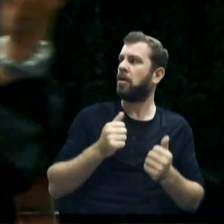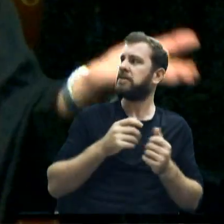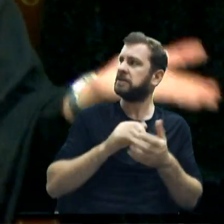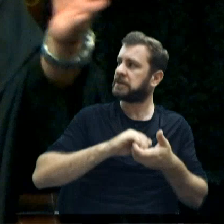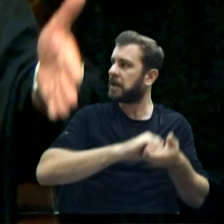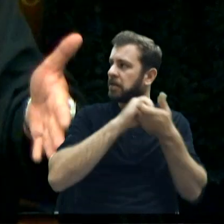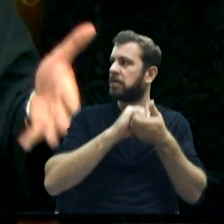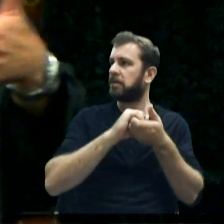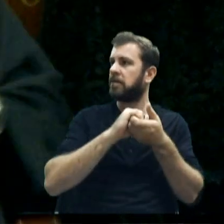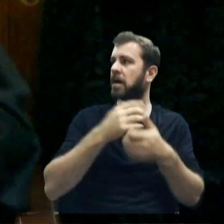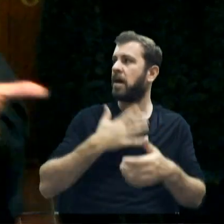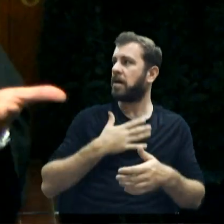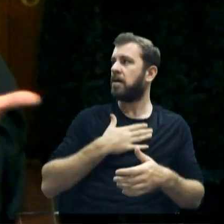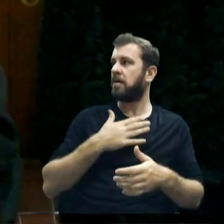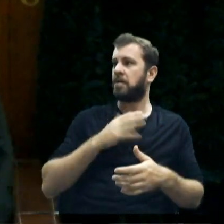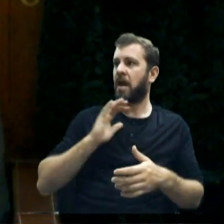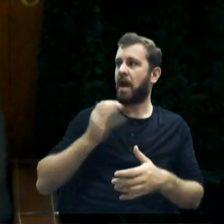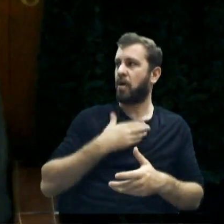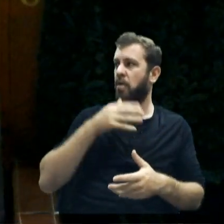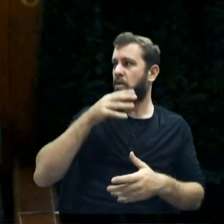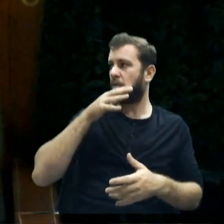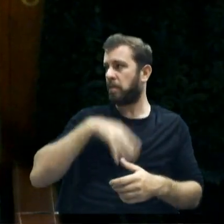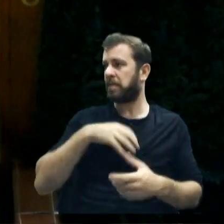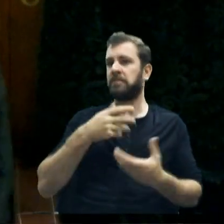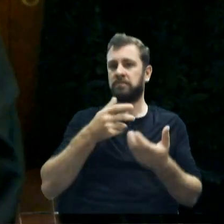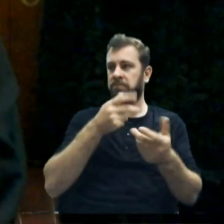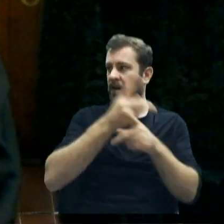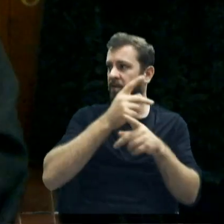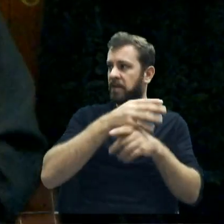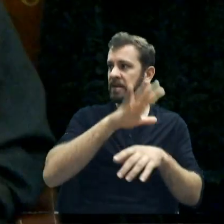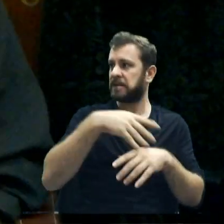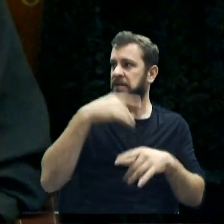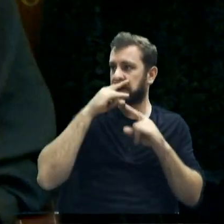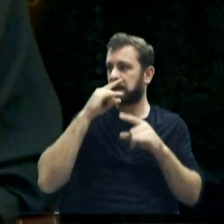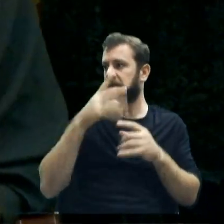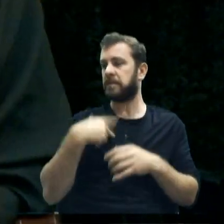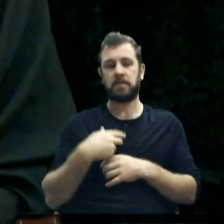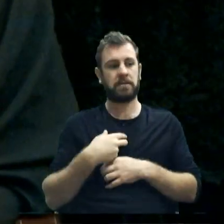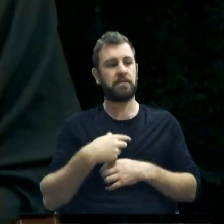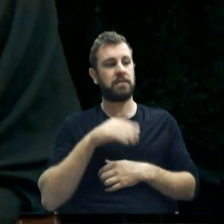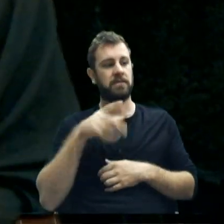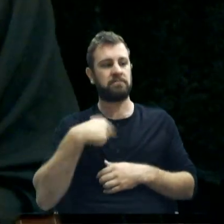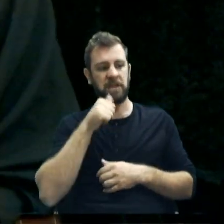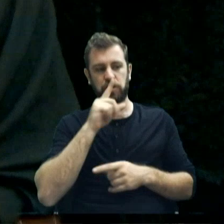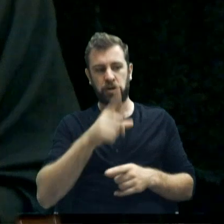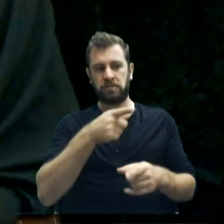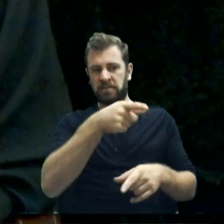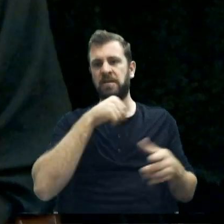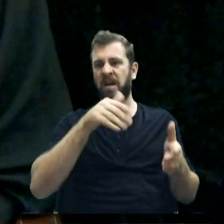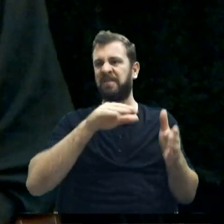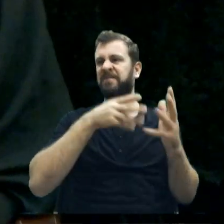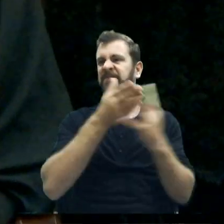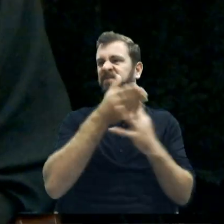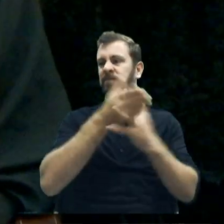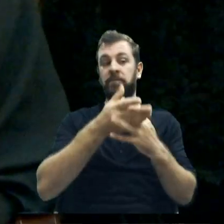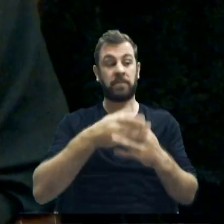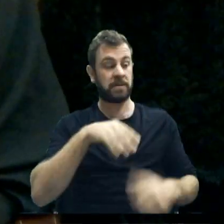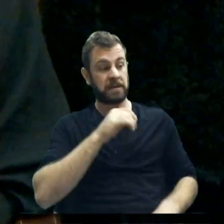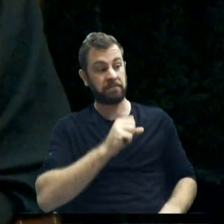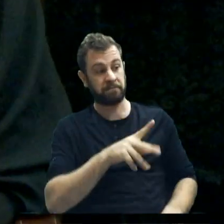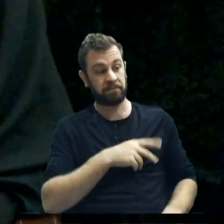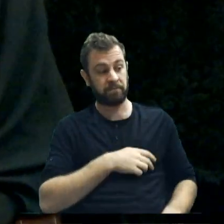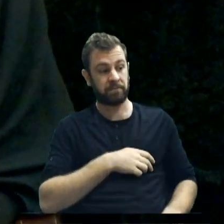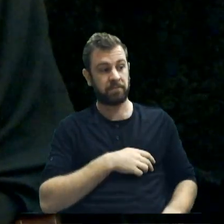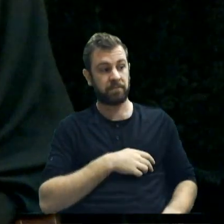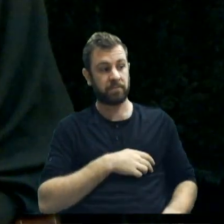Our women looked after his wife, our kids after his kids, you know, to make sure that he wasn't disturbed. And then the imam says something very devastating to them. They says that